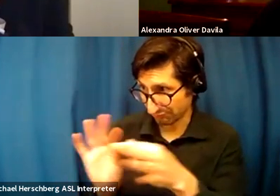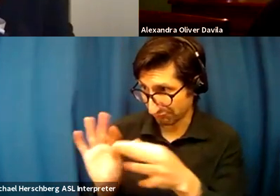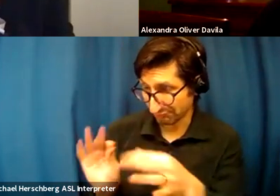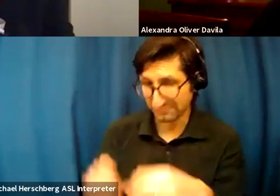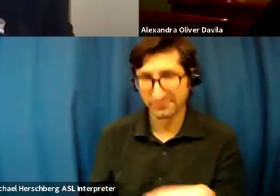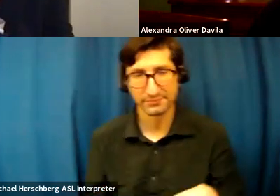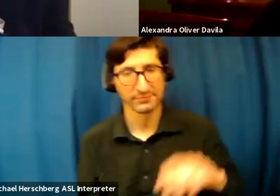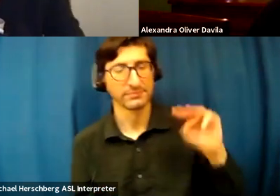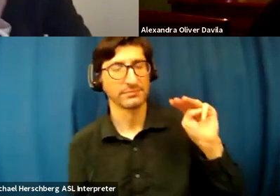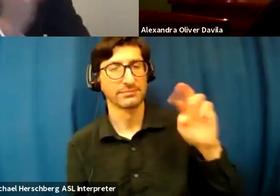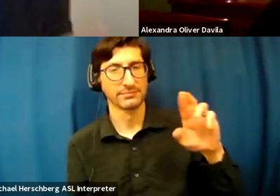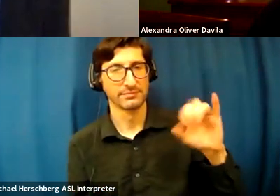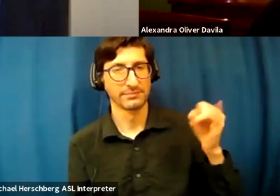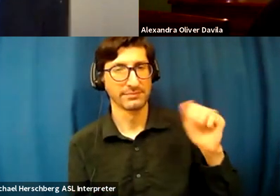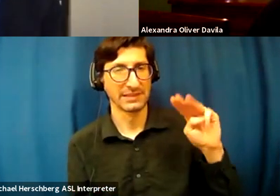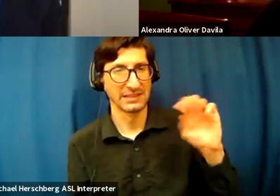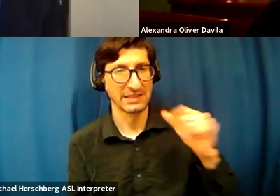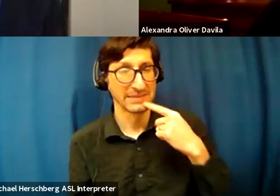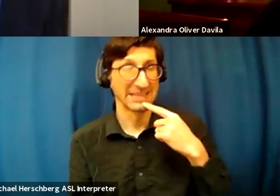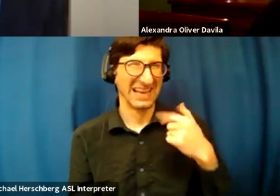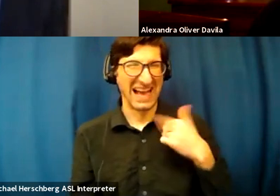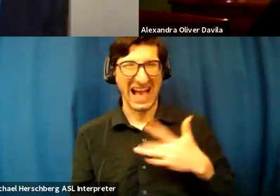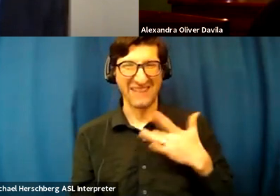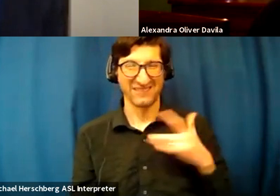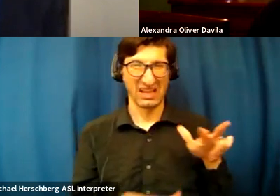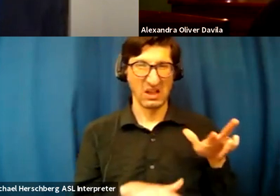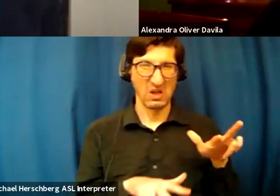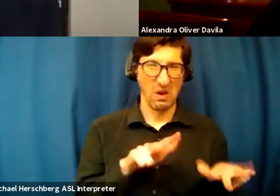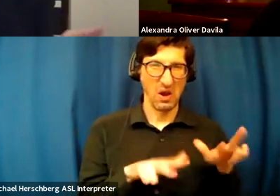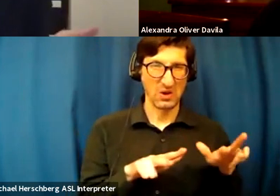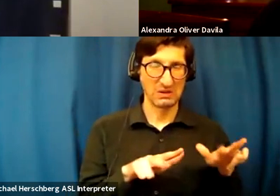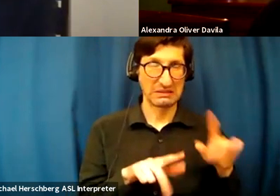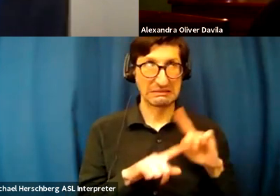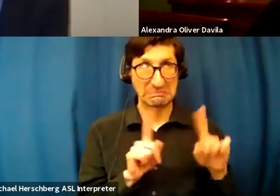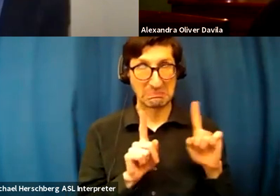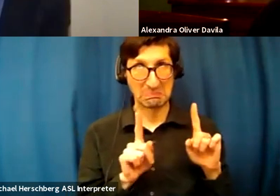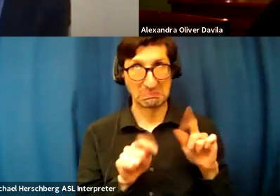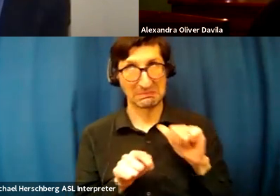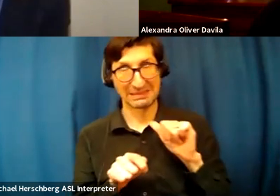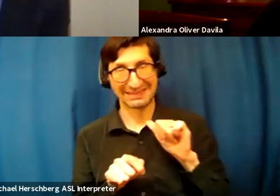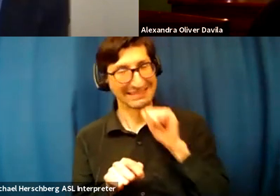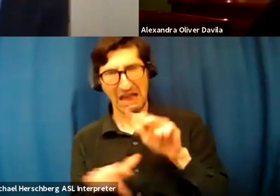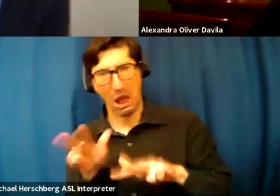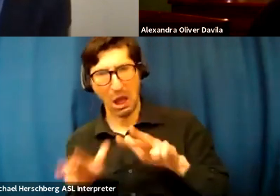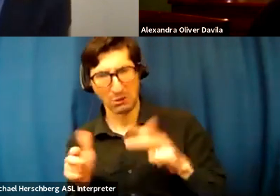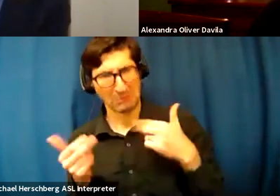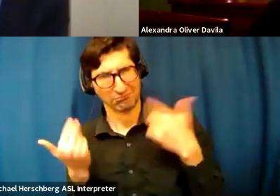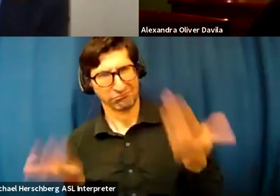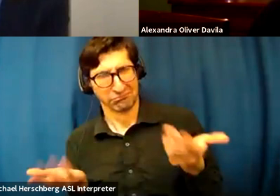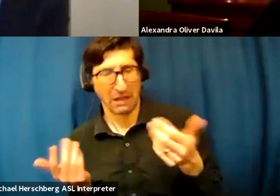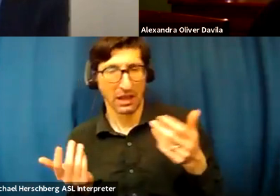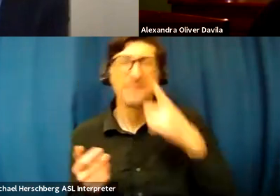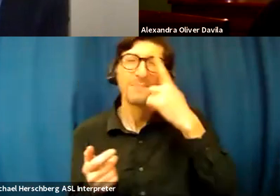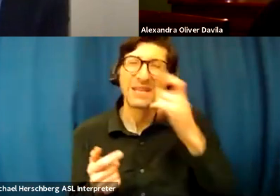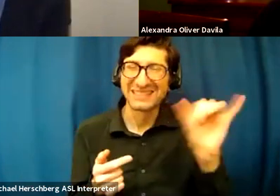I kind of feel awkward, but kind of don't feel awkward, sort of, you know, talking about this in this space, because like Dr.